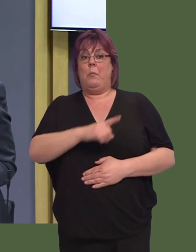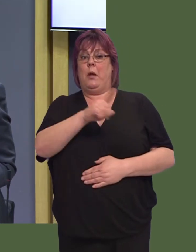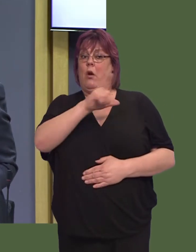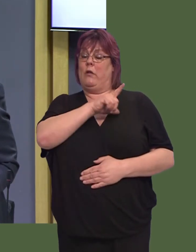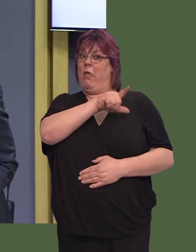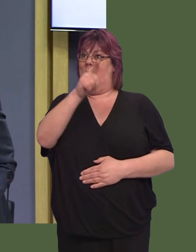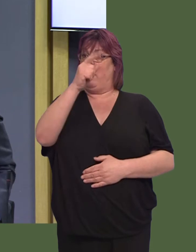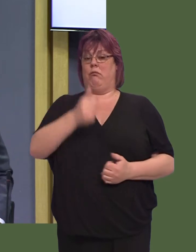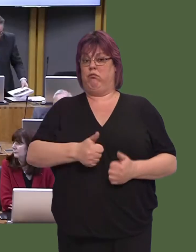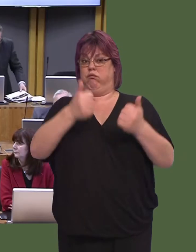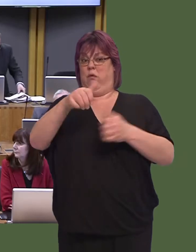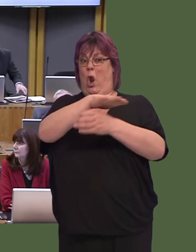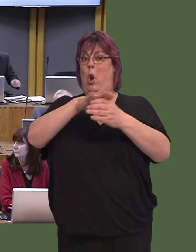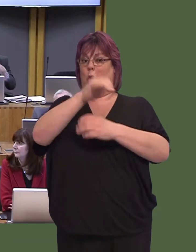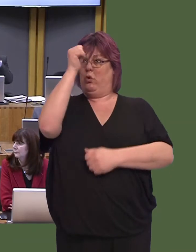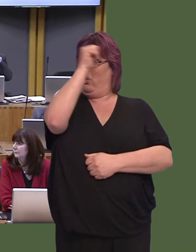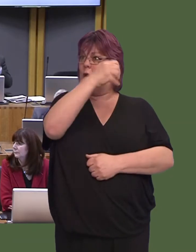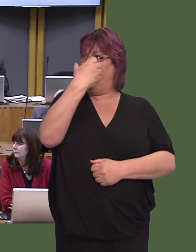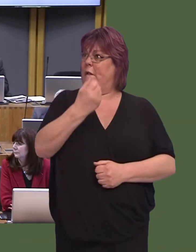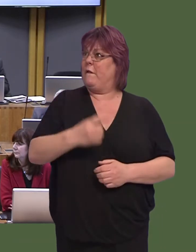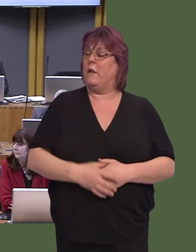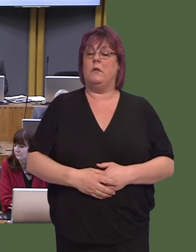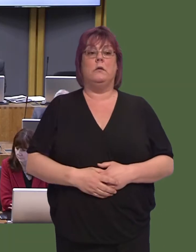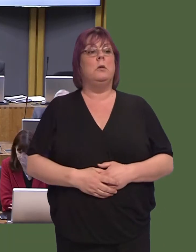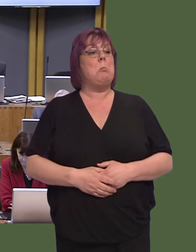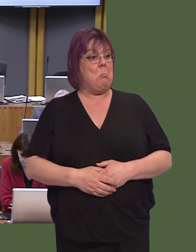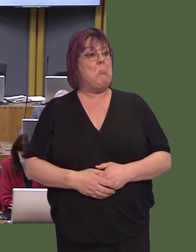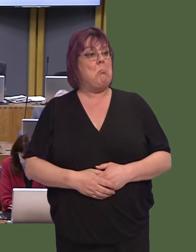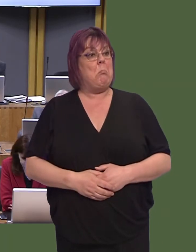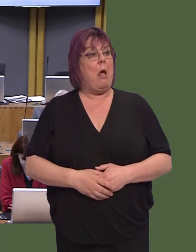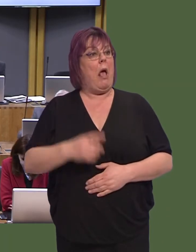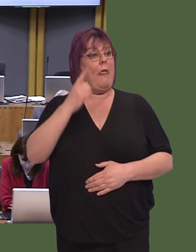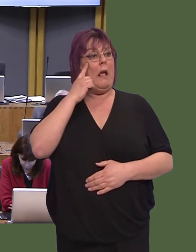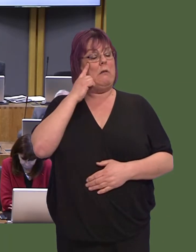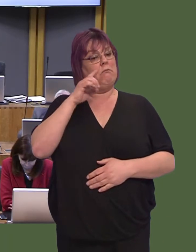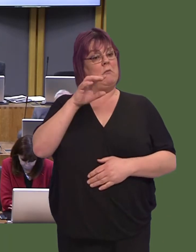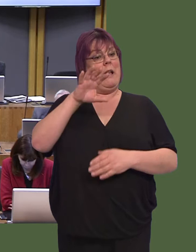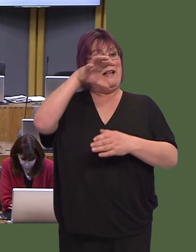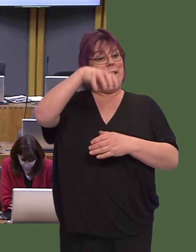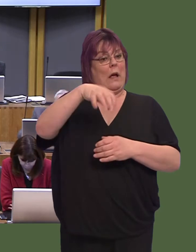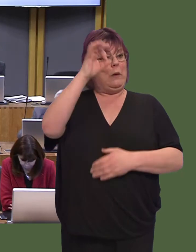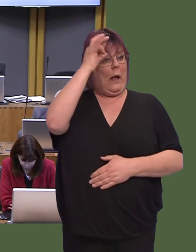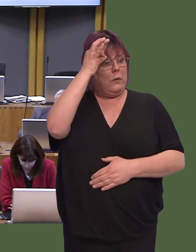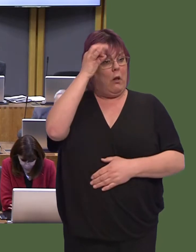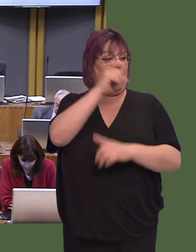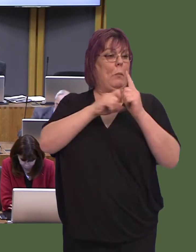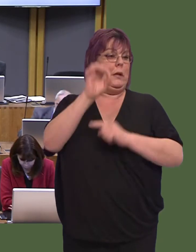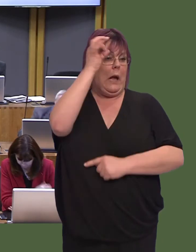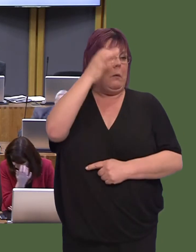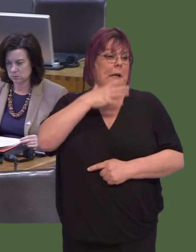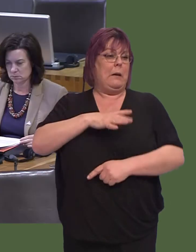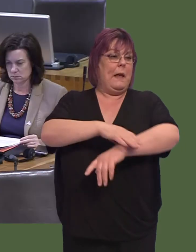real grassroots knowledge? Well, absolutely. I think active and activist community and town councils are a hugely important part of our